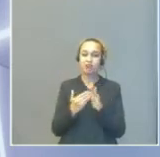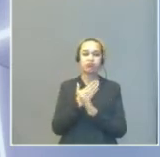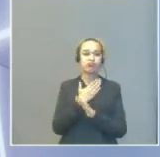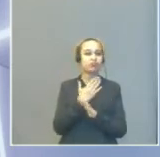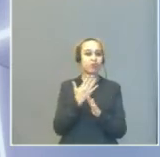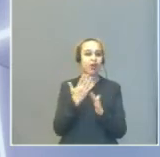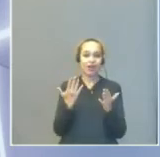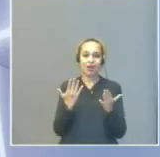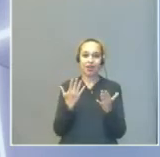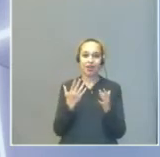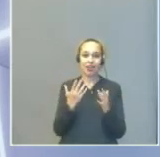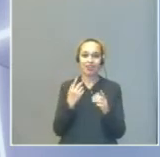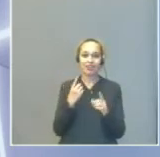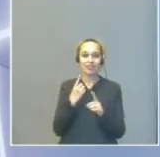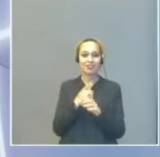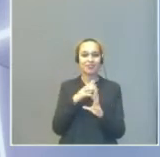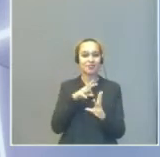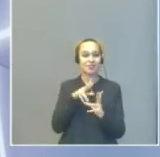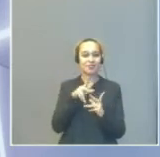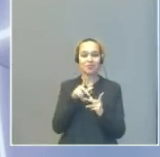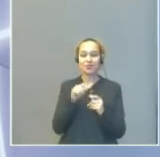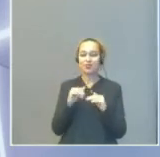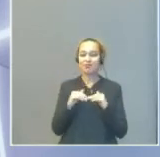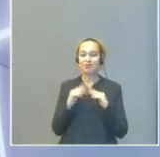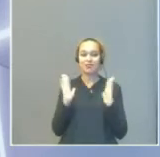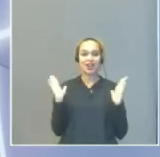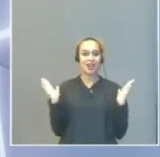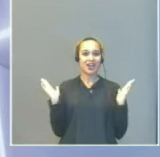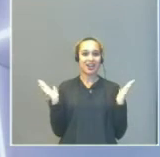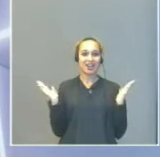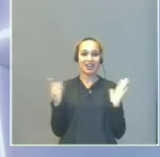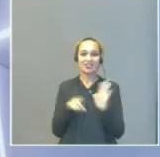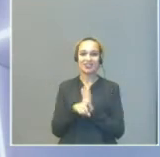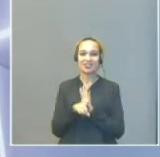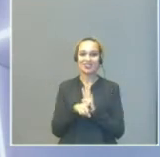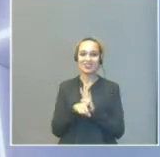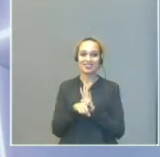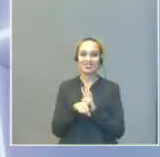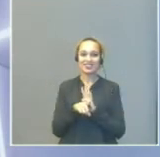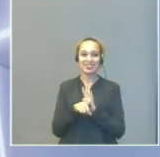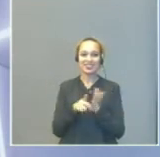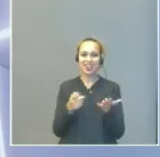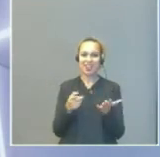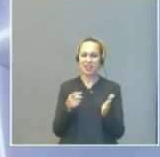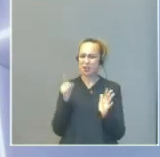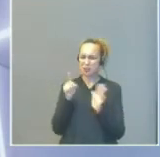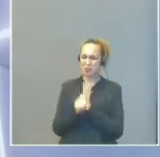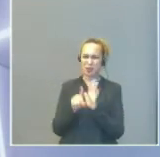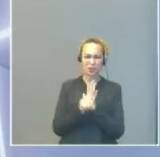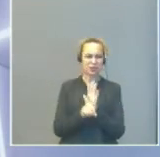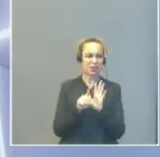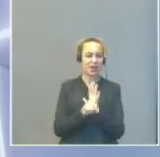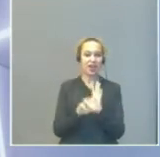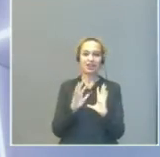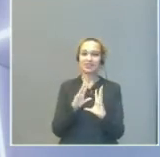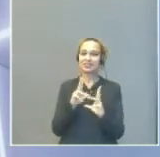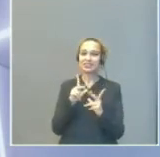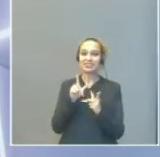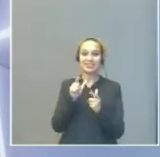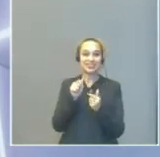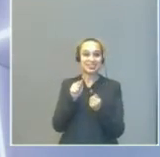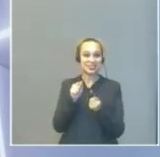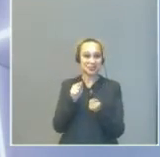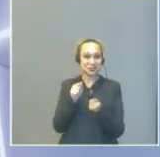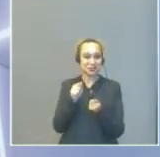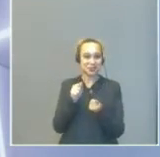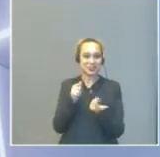that exceeds us. It is researching, performing inquiry with a world that is more than human,